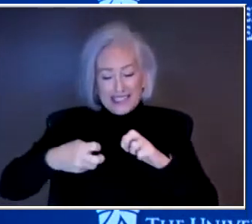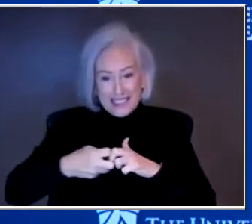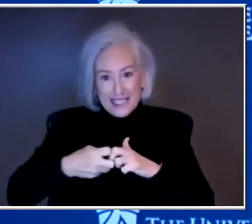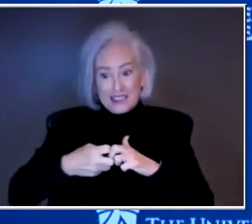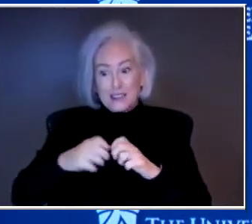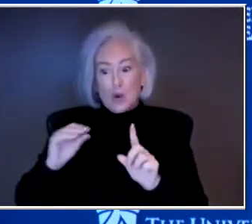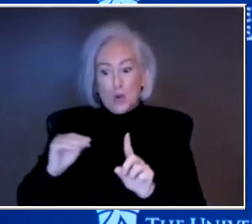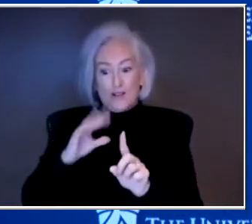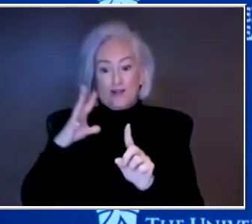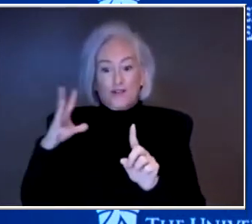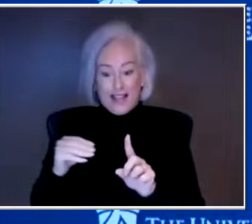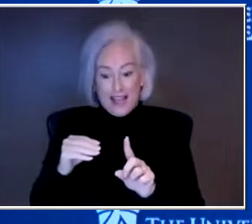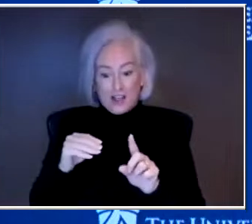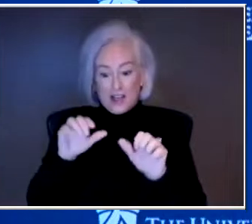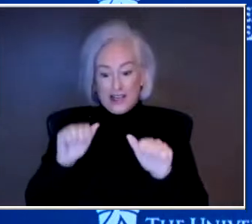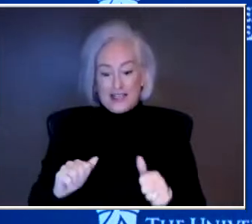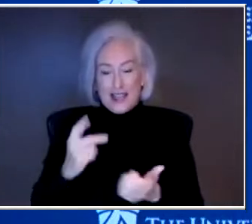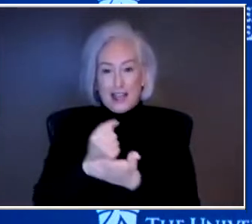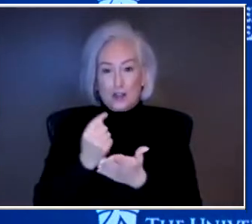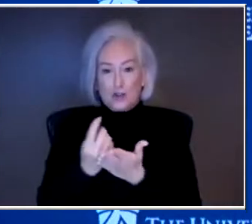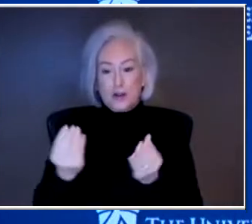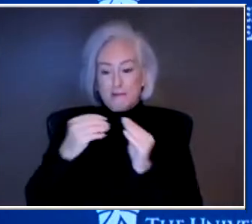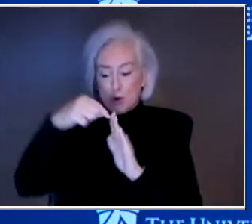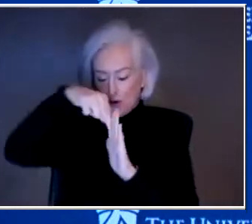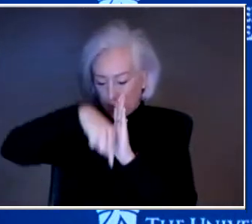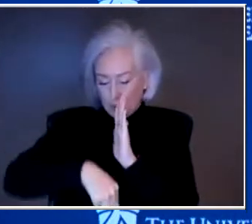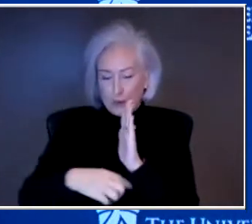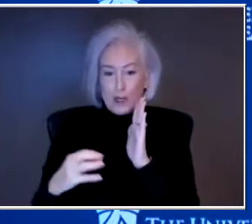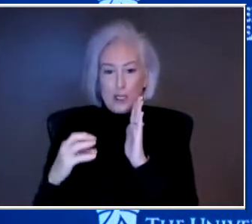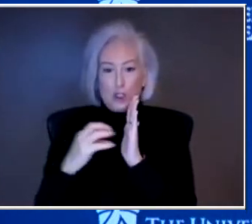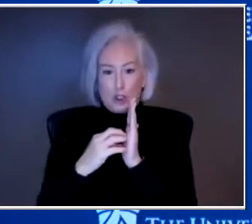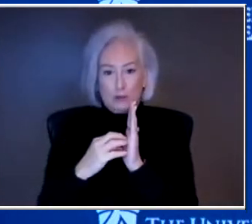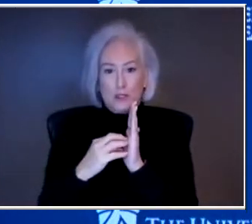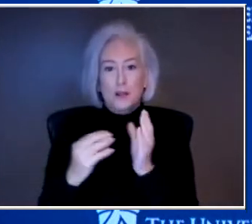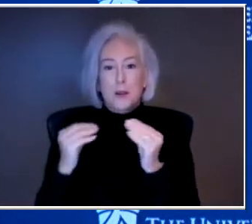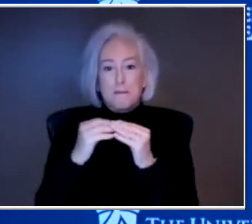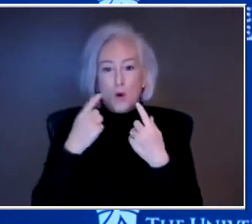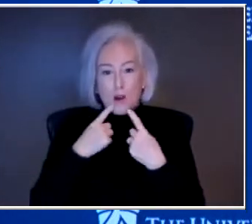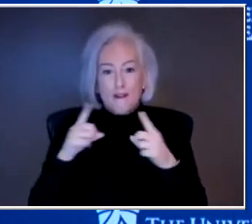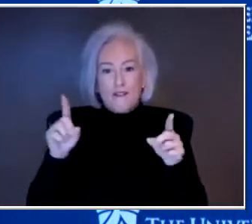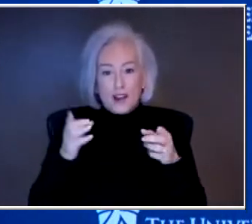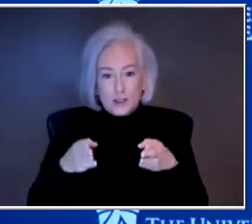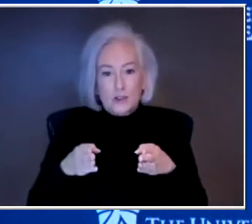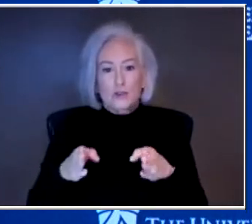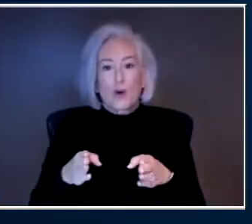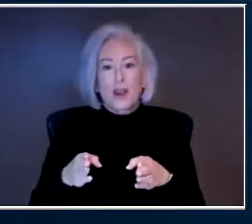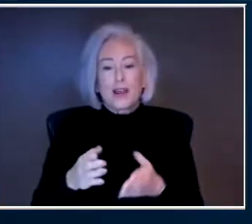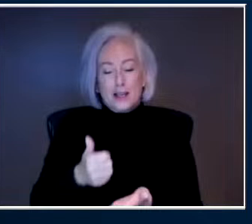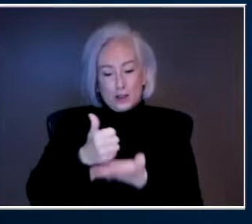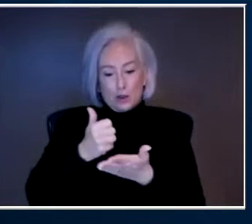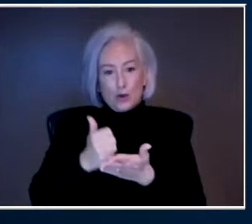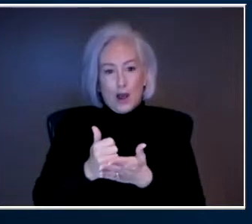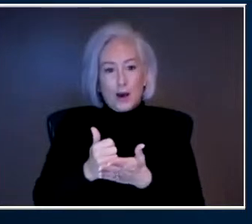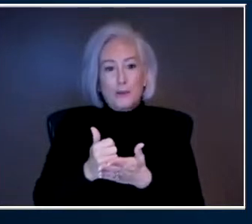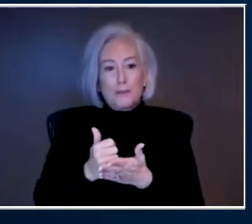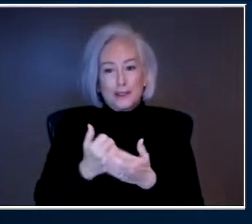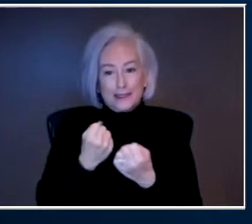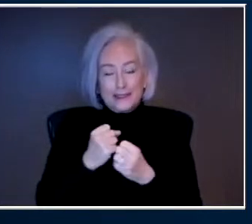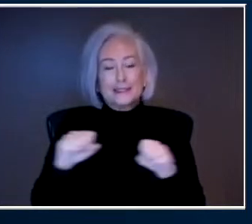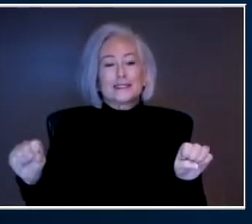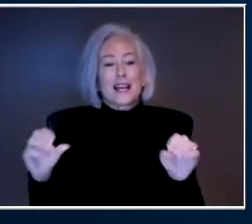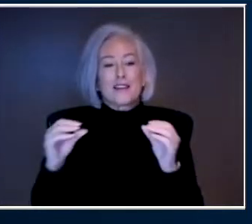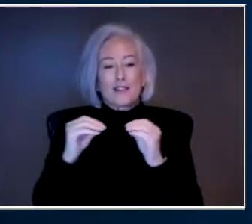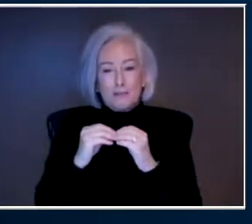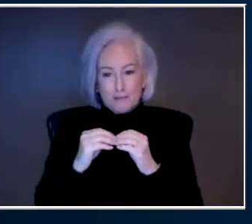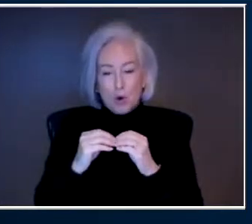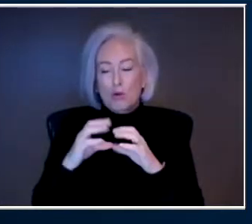treat much more deeply seated tumors in a very effective way, again with the goal of sparing normal tissue. And as we know, research can be a long process.